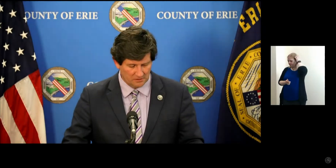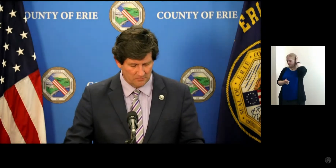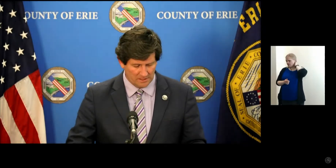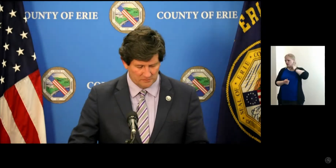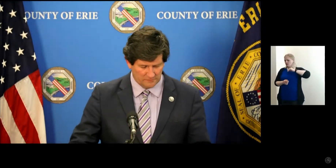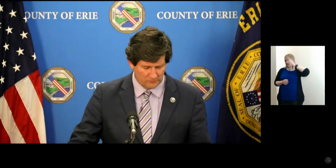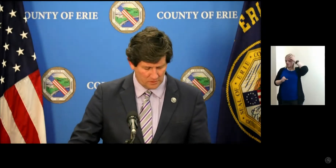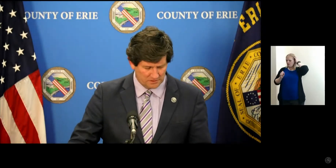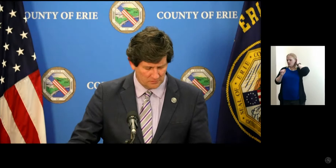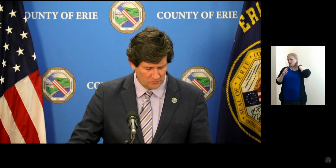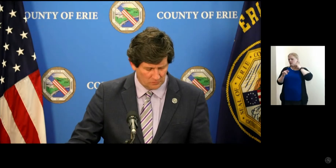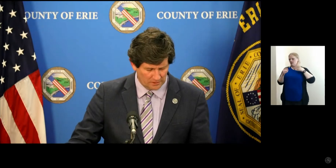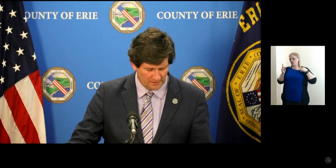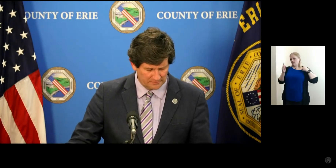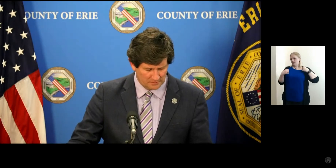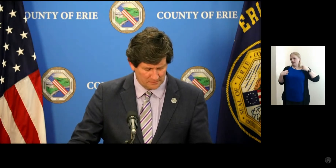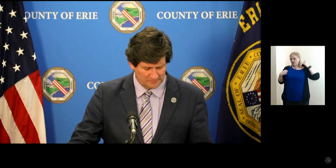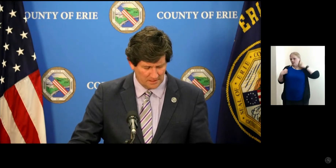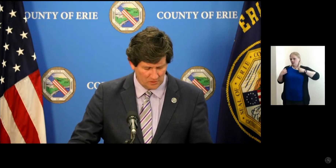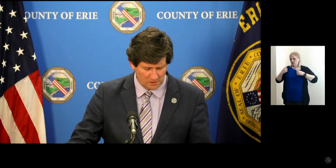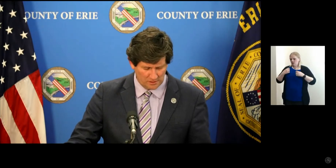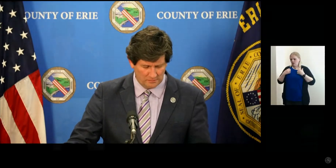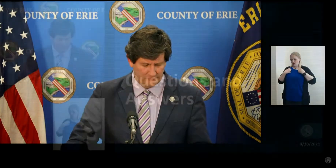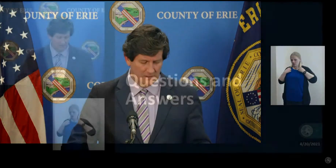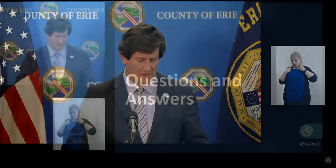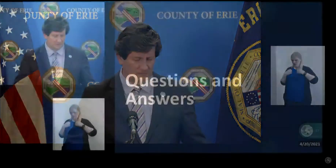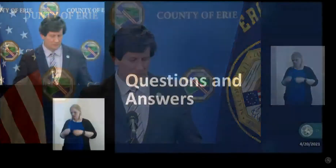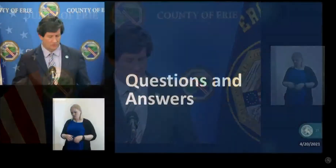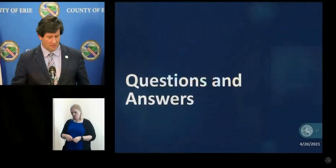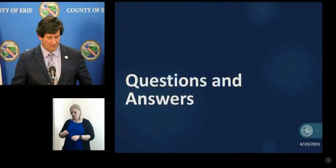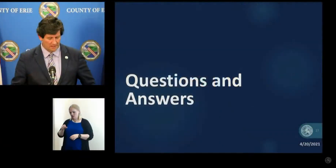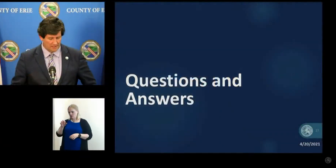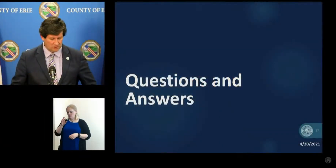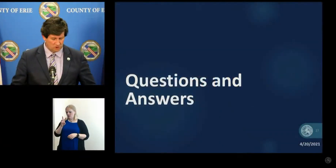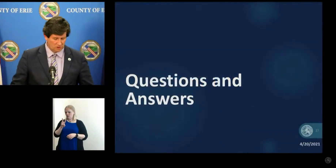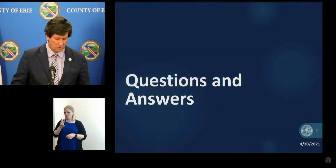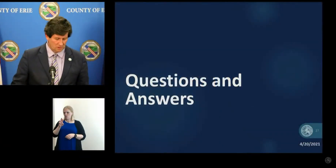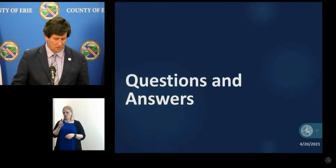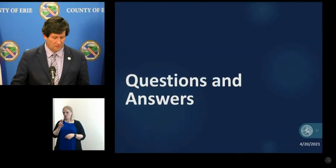Sandy, I'll come back to you if you have a question, or we'll ask Sam Yarnell of